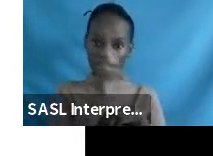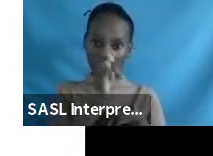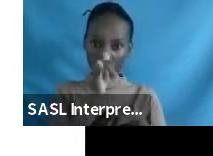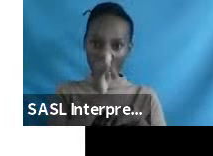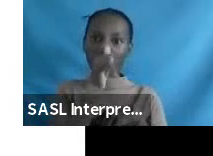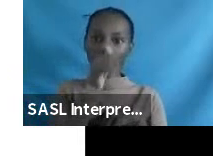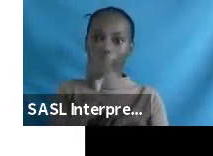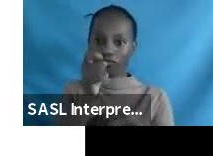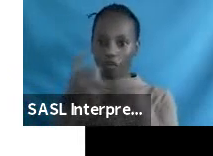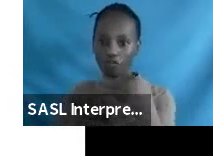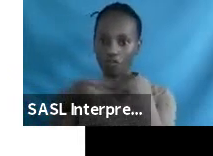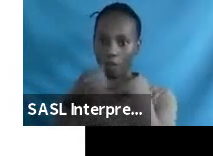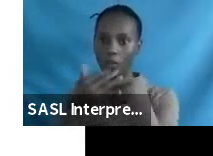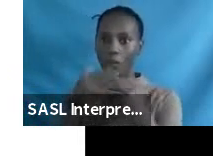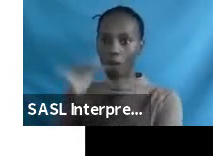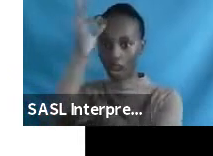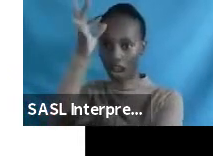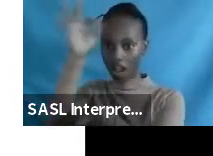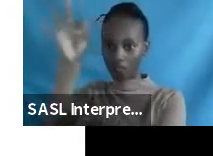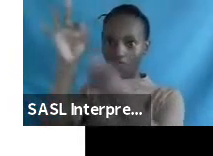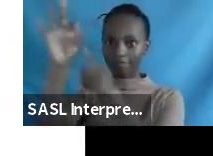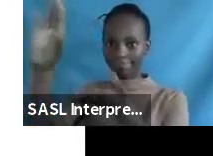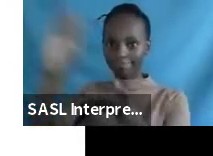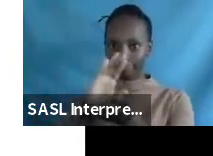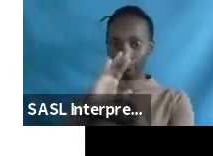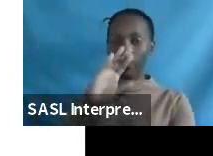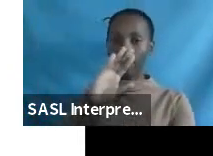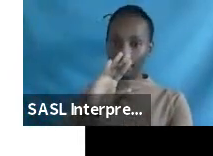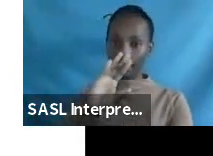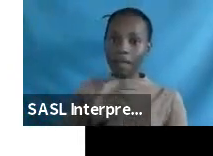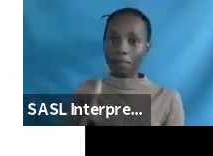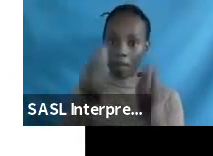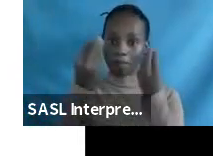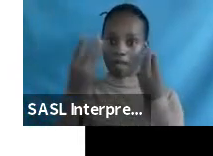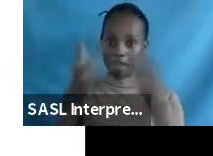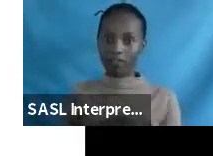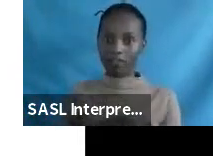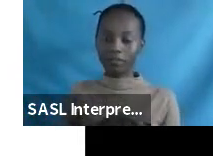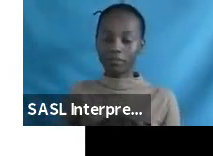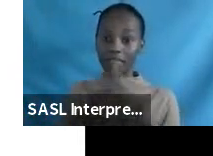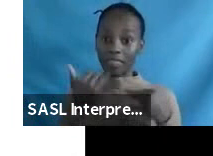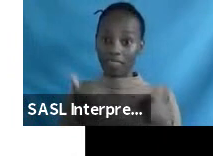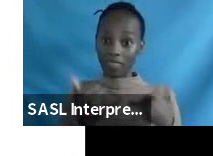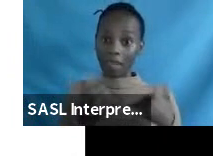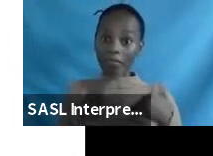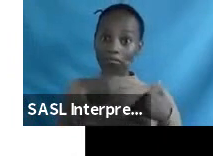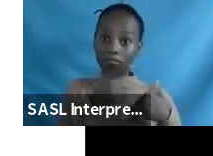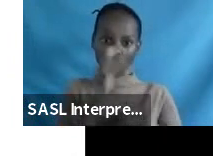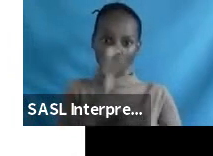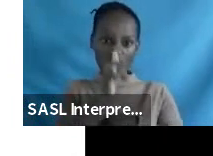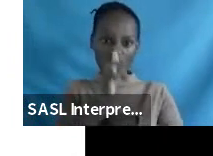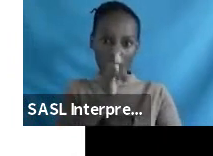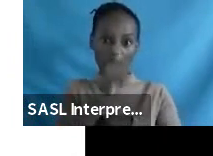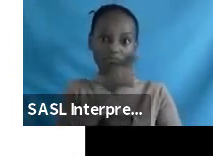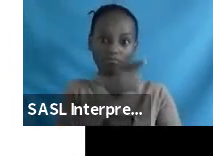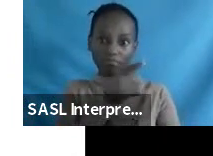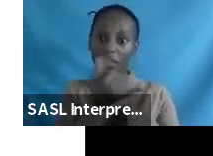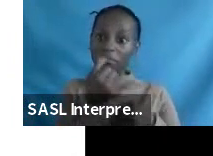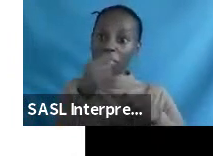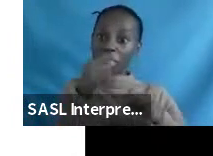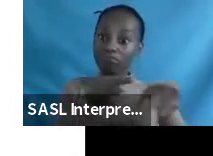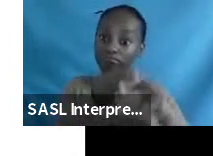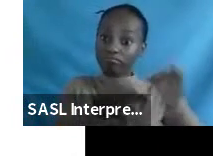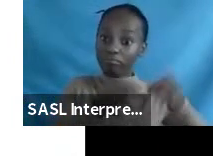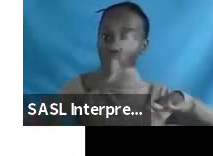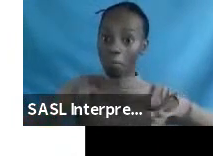them. Ladies and gentlemen, that is part of the organized crime. You cannot define it in any other way than saying